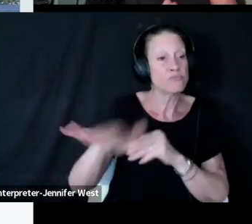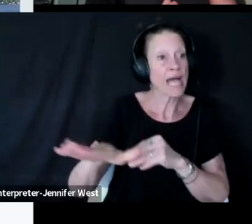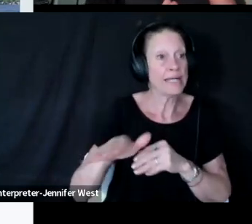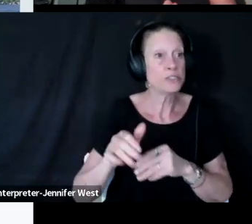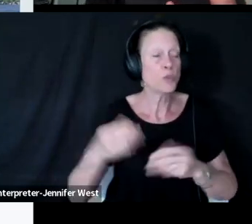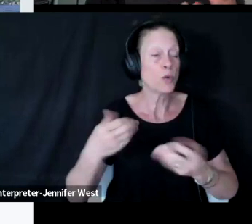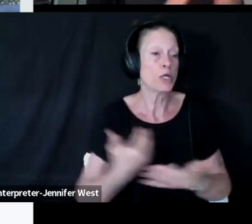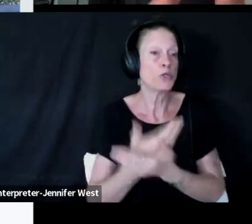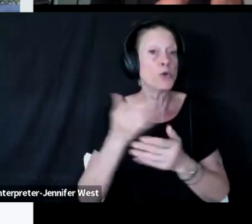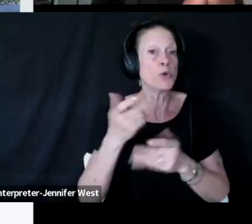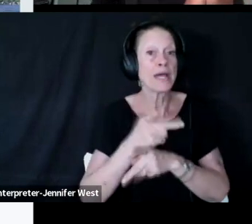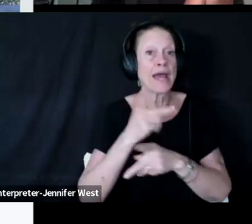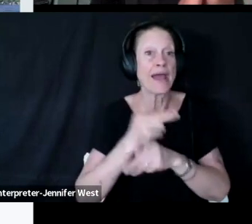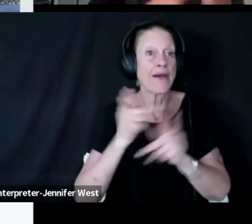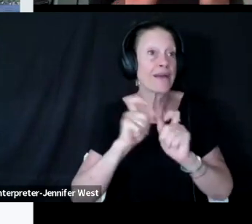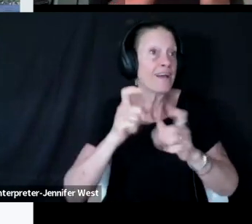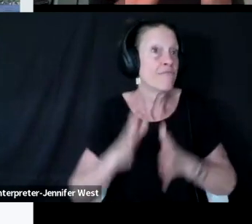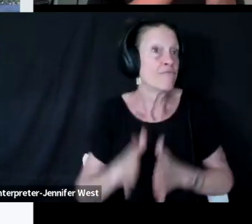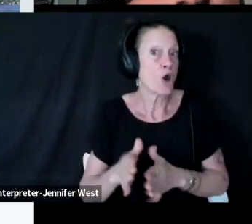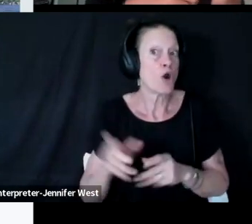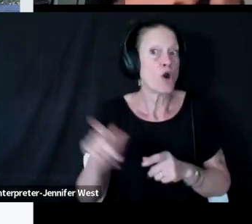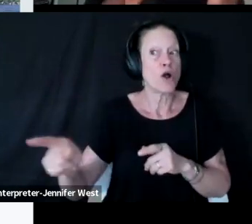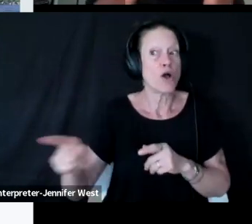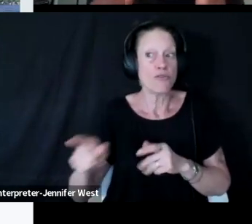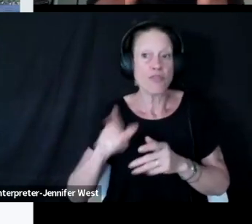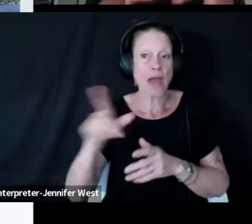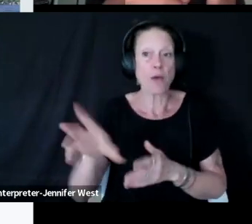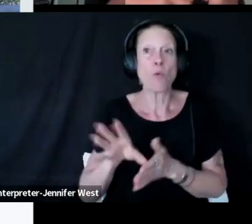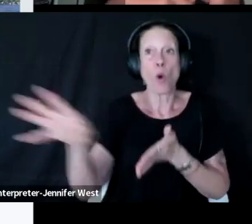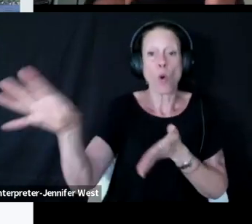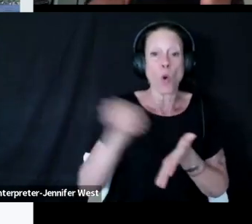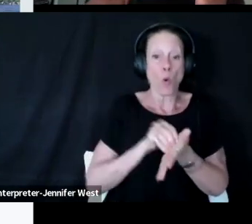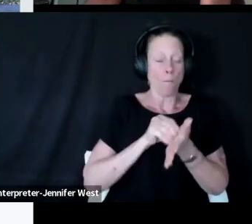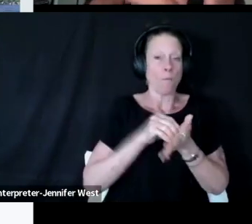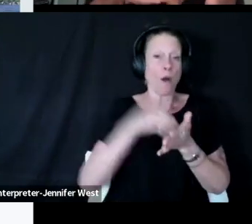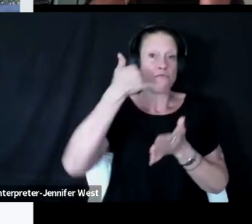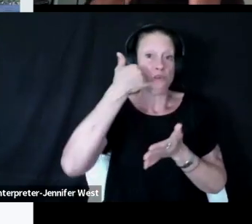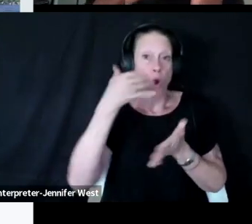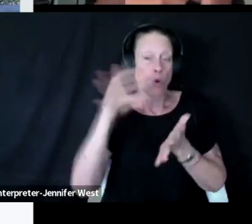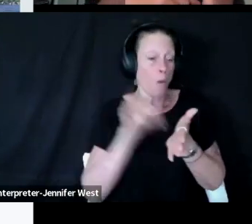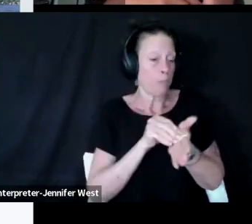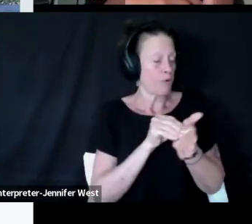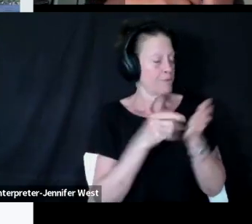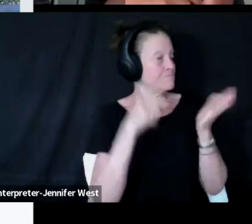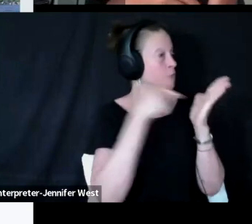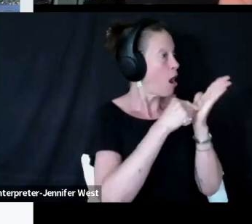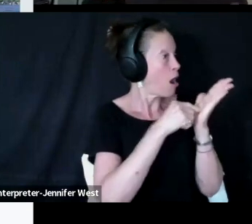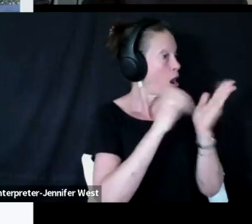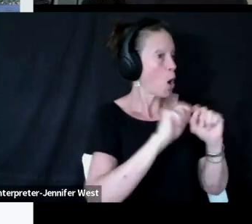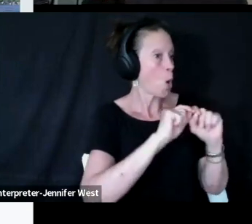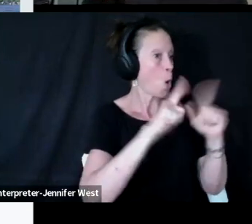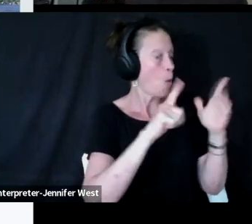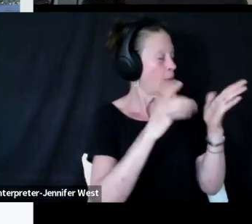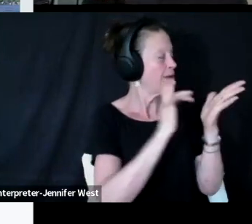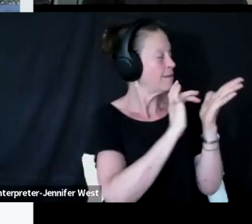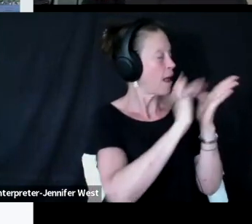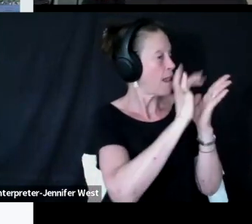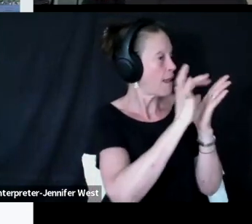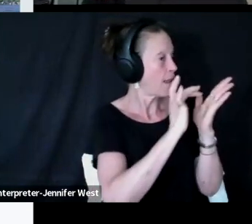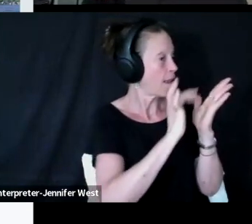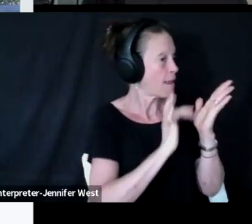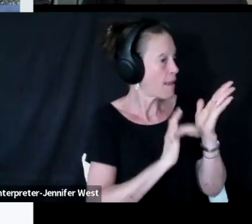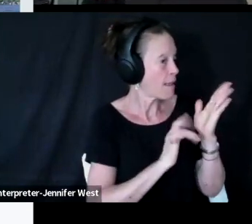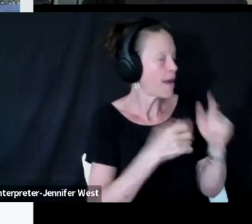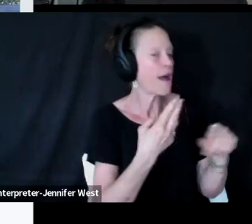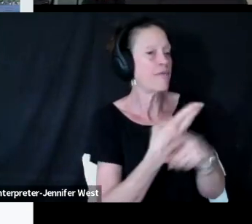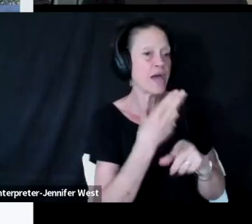they'll have it at their fingertips on their phone and they'll be able to scroll through and again use it like a manual, right? I'll